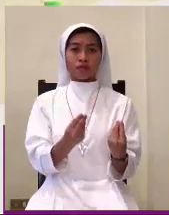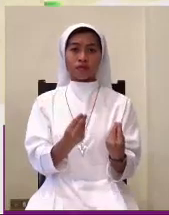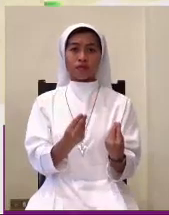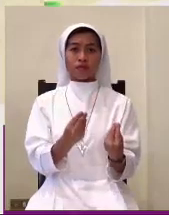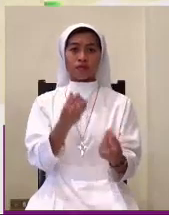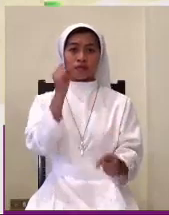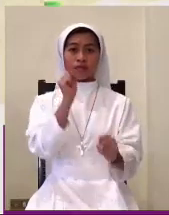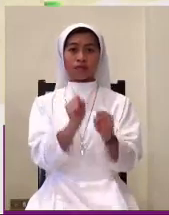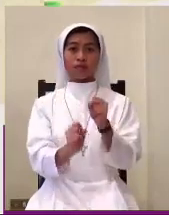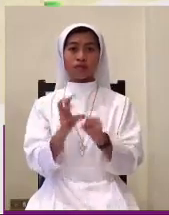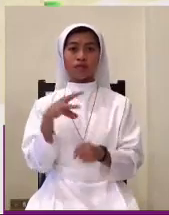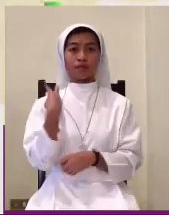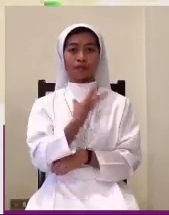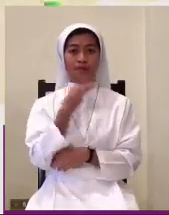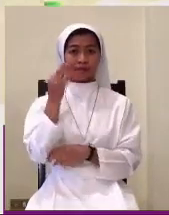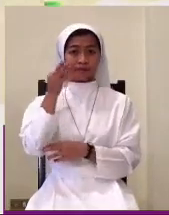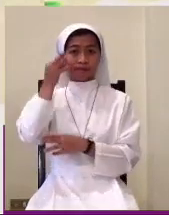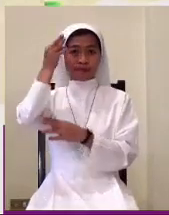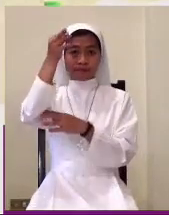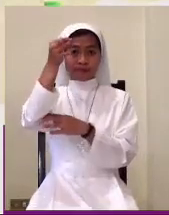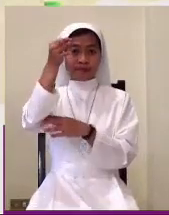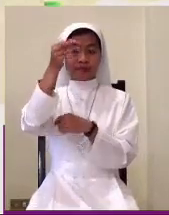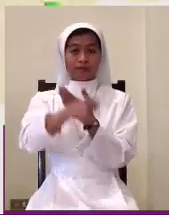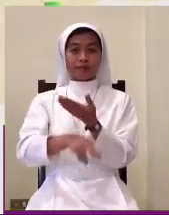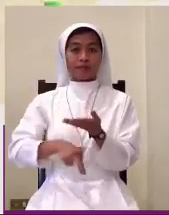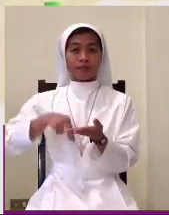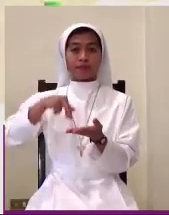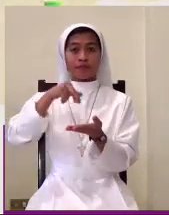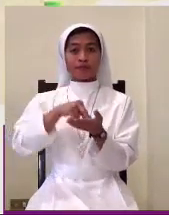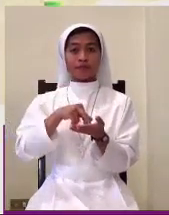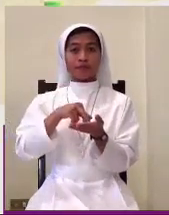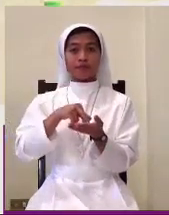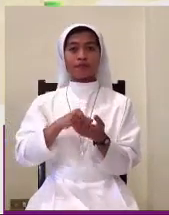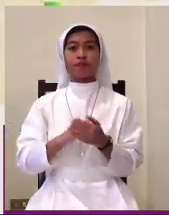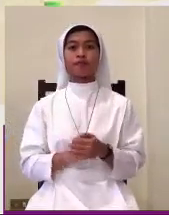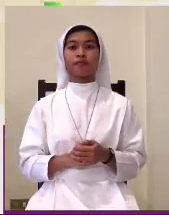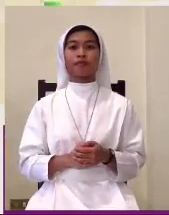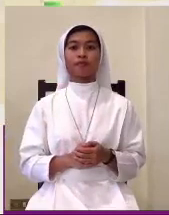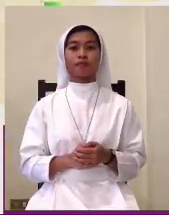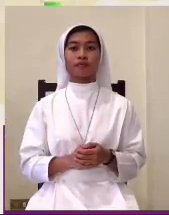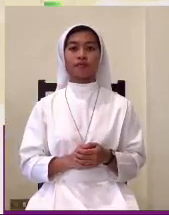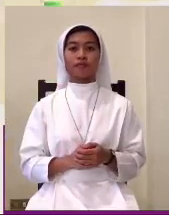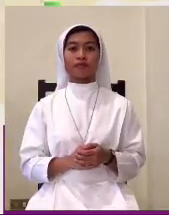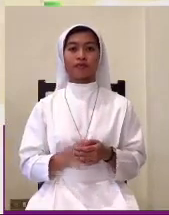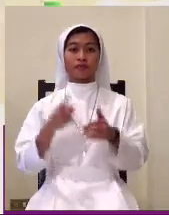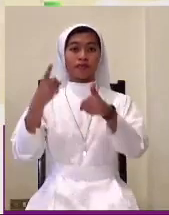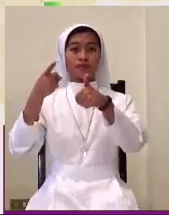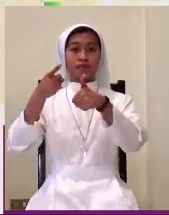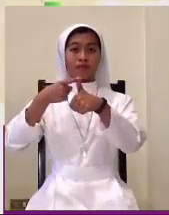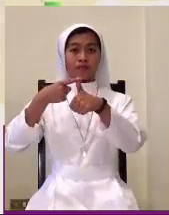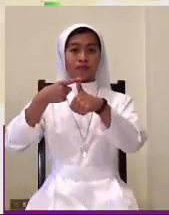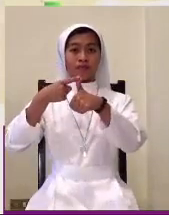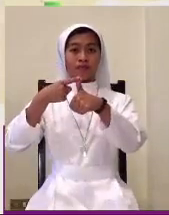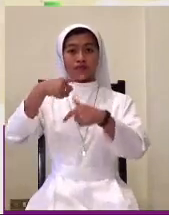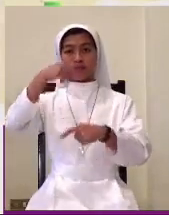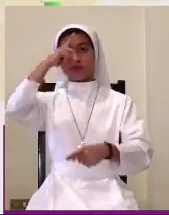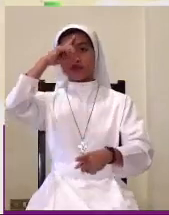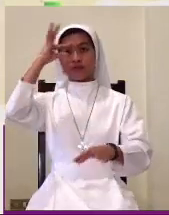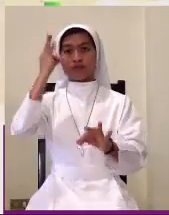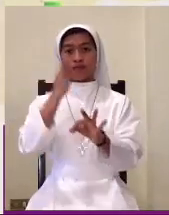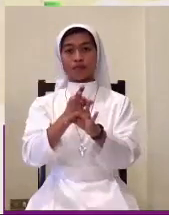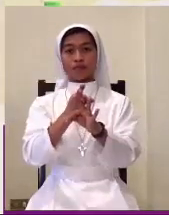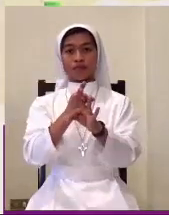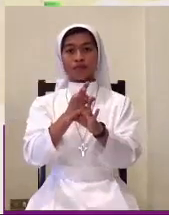I mentioned faith. It is very clear in what St. Paul says. When we believe in